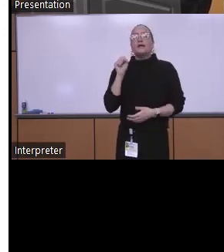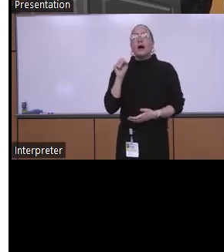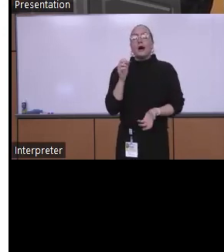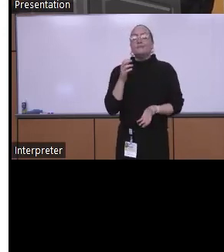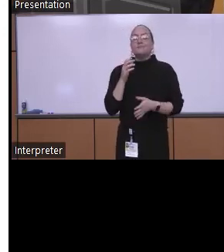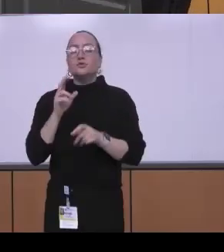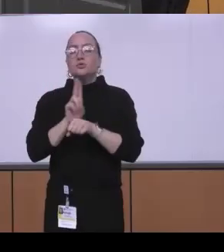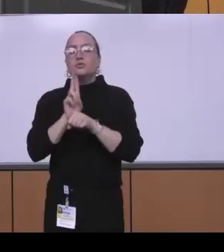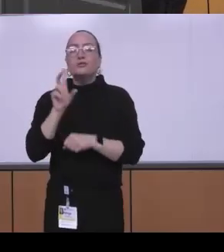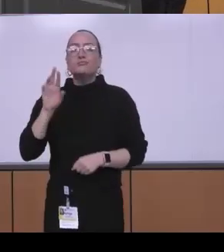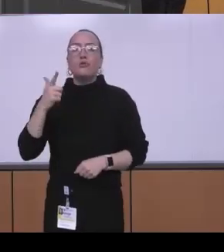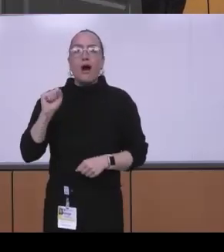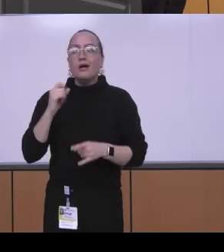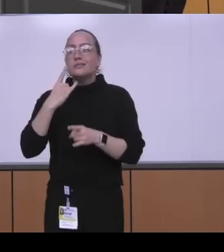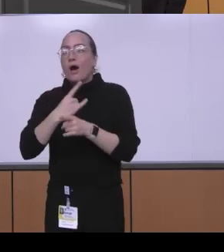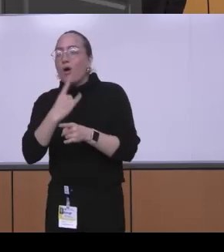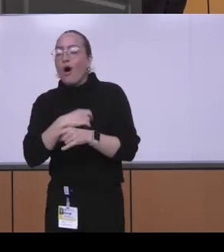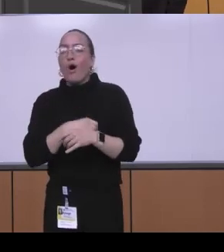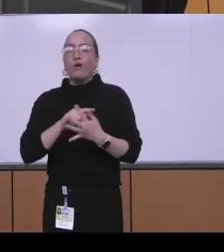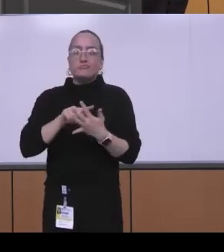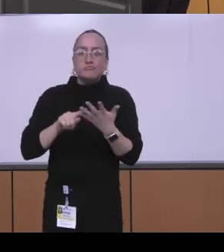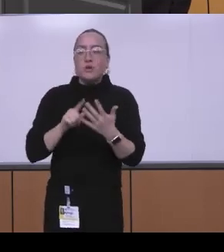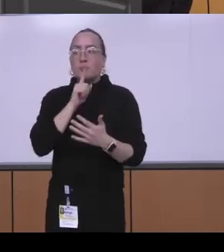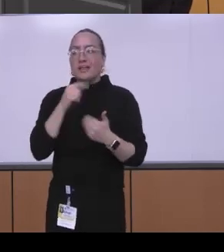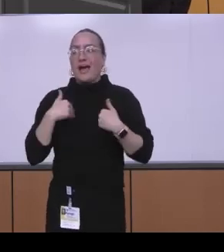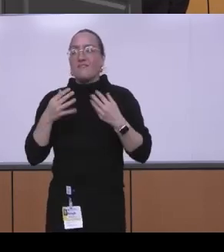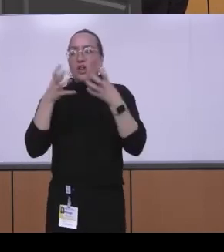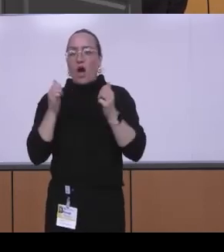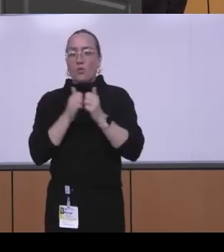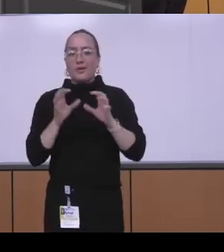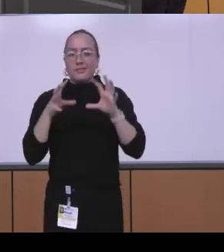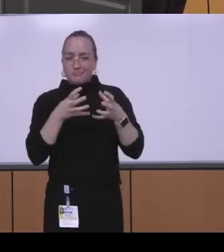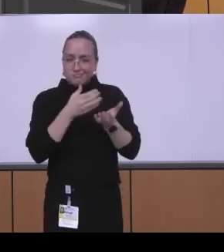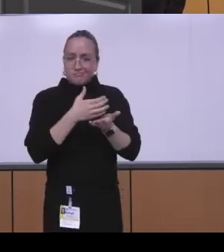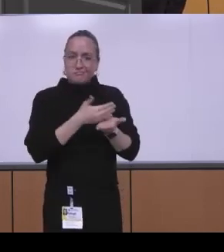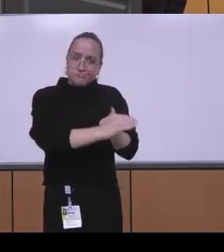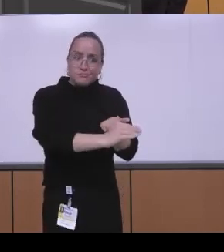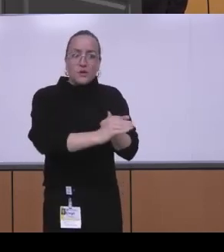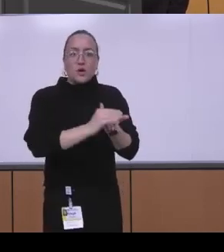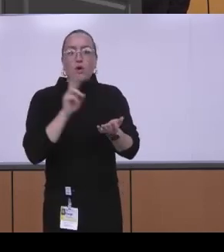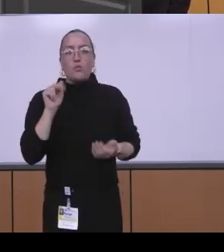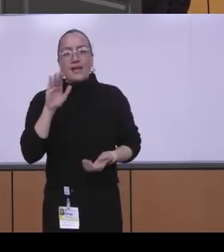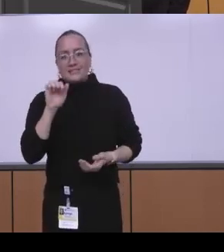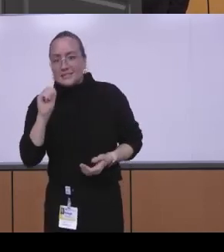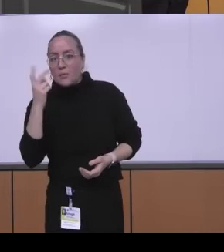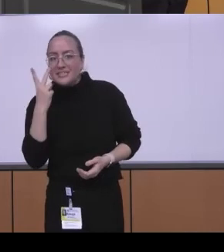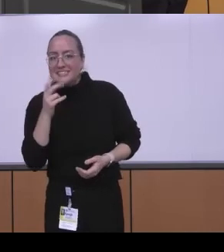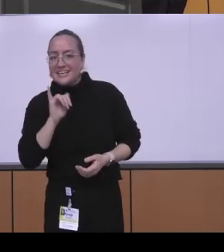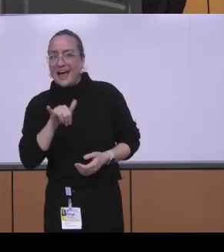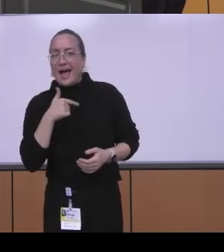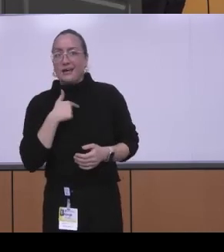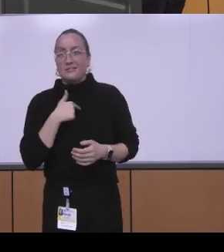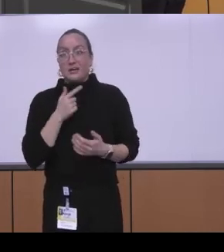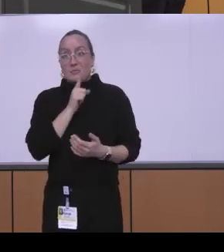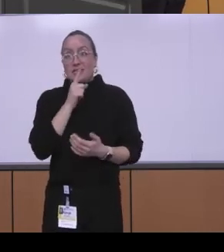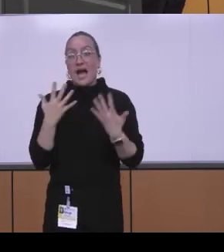those things really are derivative of poverty and marginalization and racism, which I'm glad to be bringing more light to through